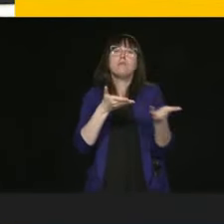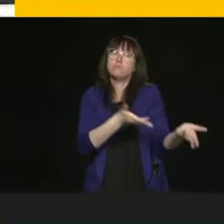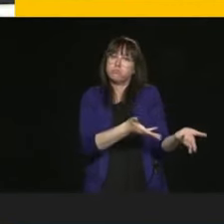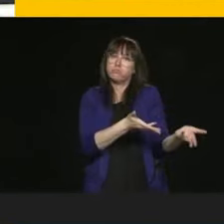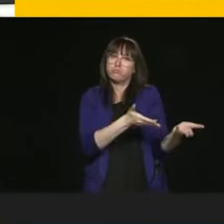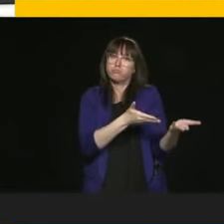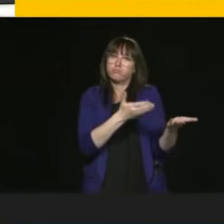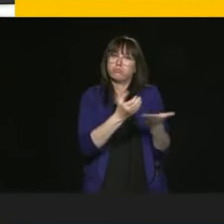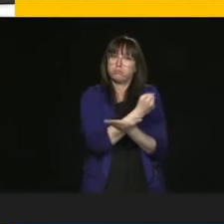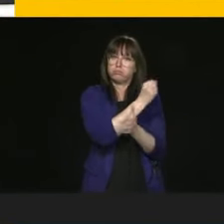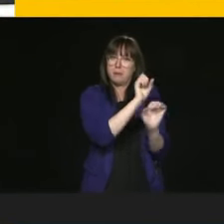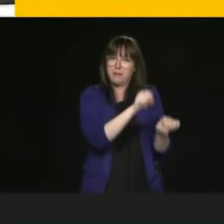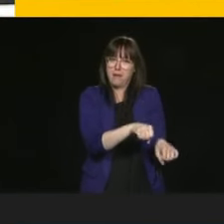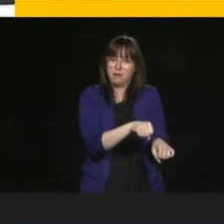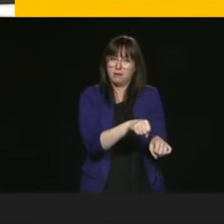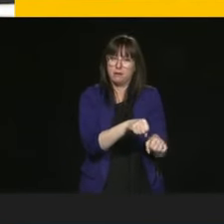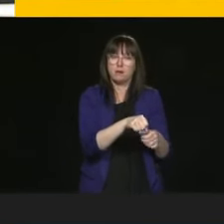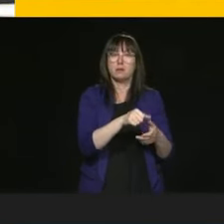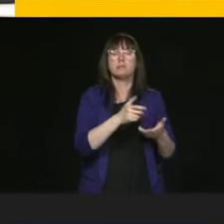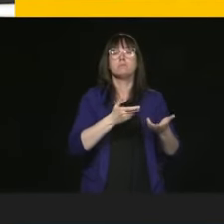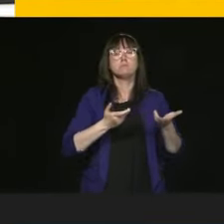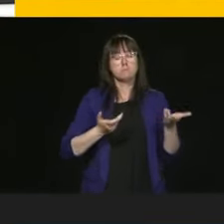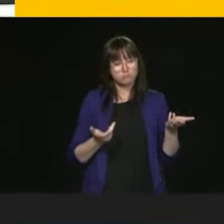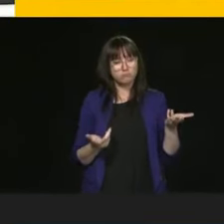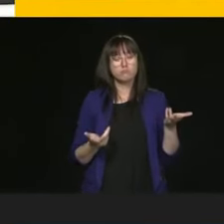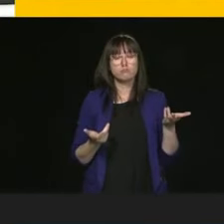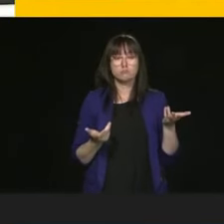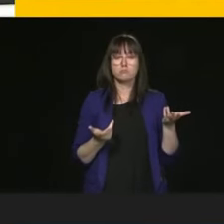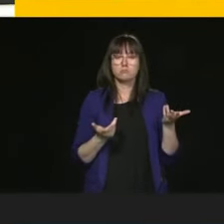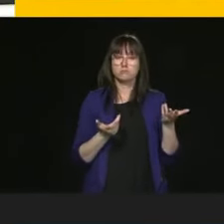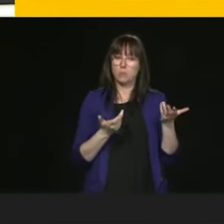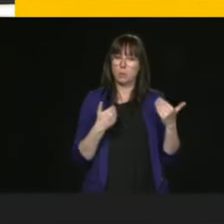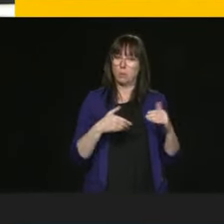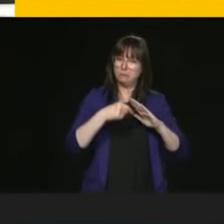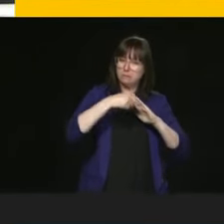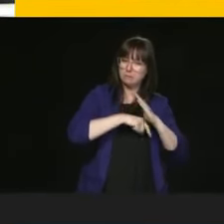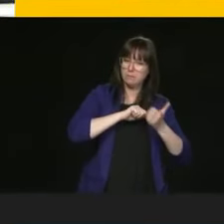part of, a comprehensive approach that we take. Thank you.